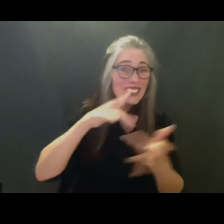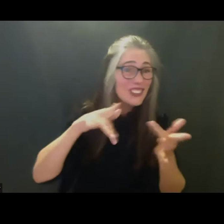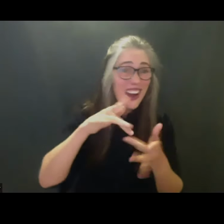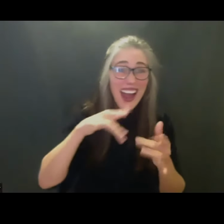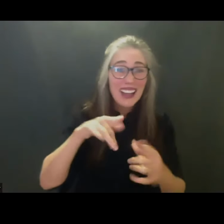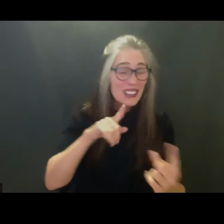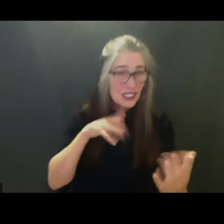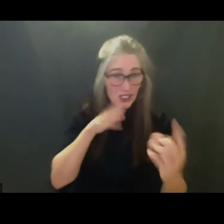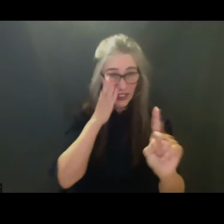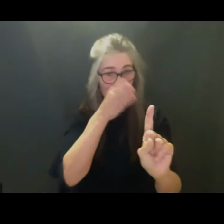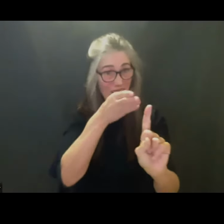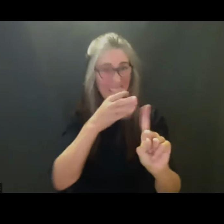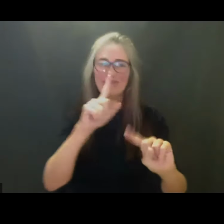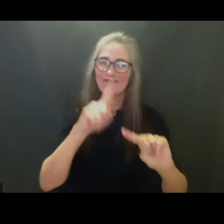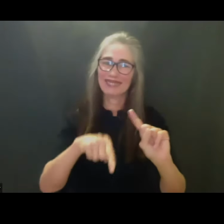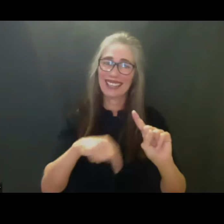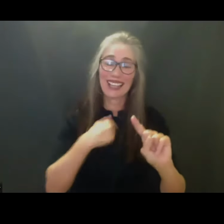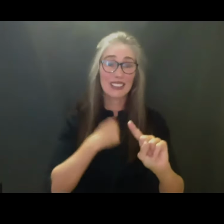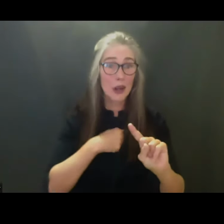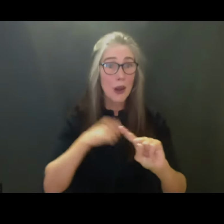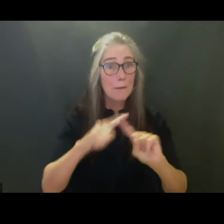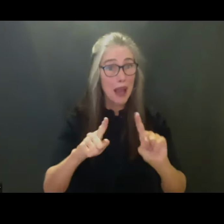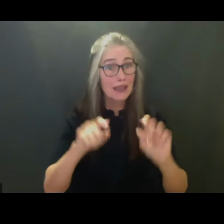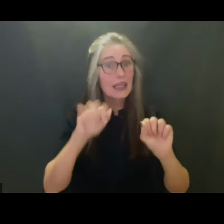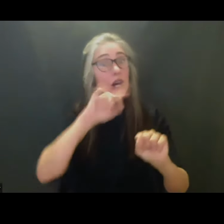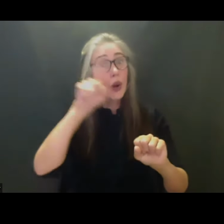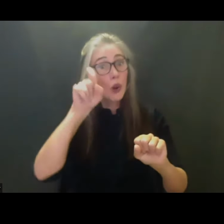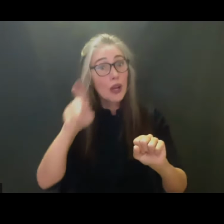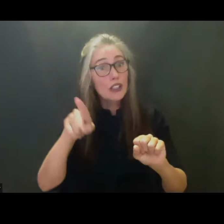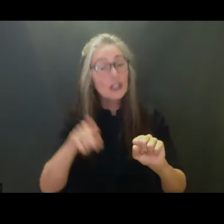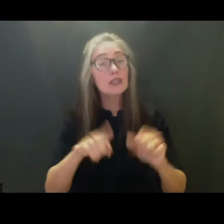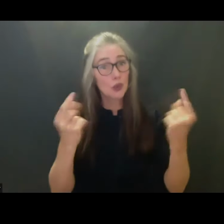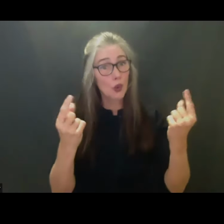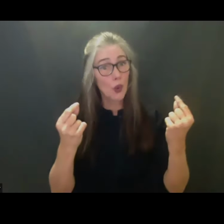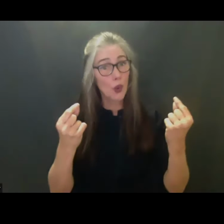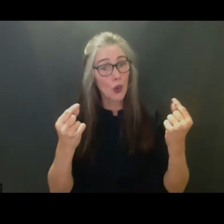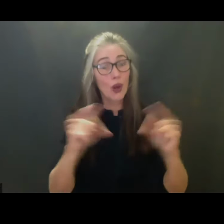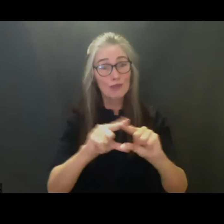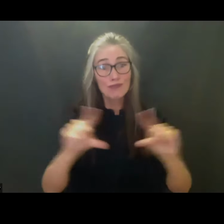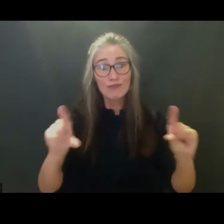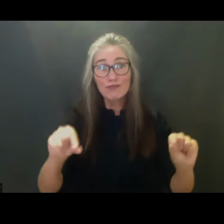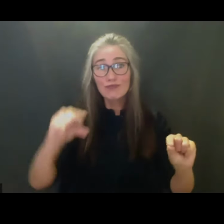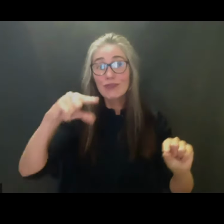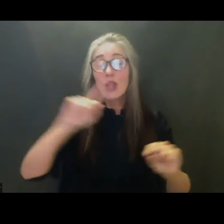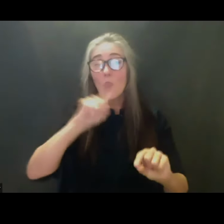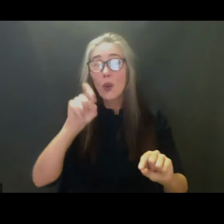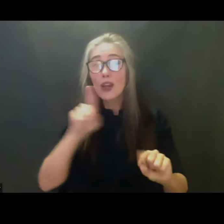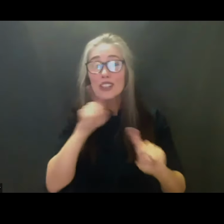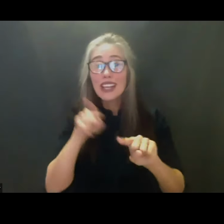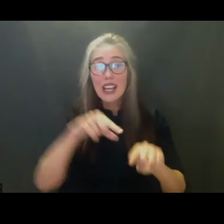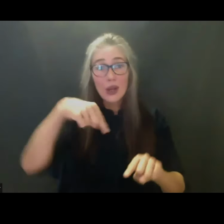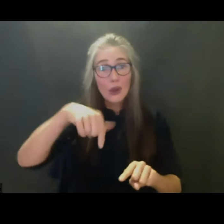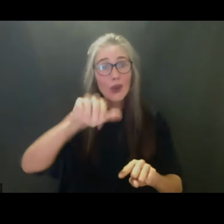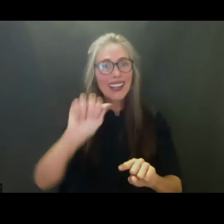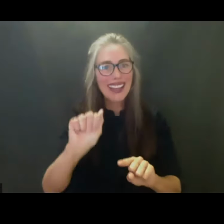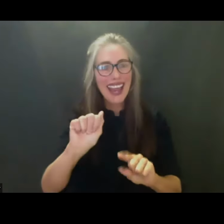to be able to do so. So please do submit your questions and we will answer as many as we can. I also want to extend our thanks to